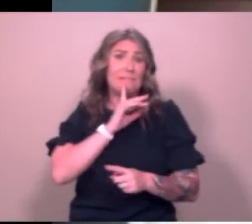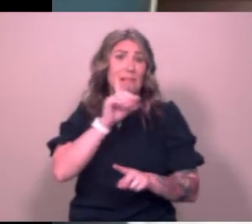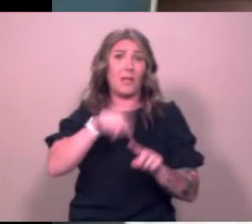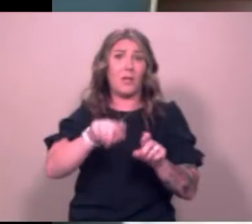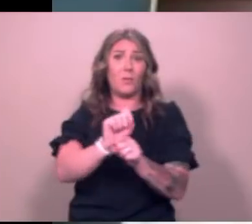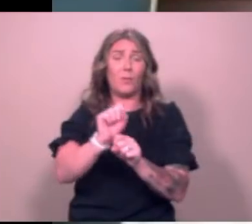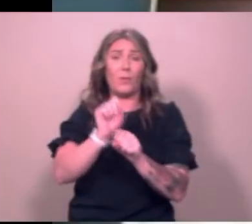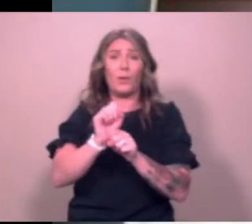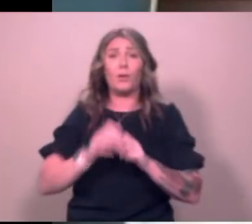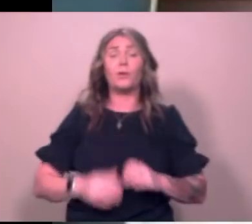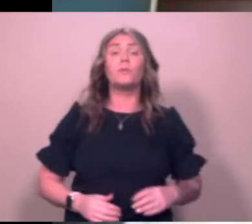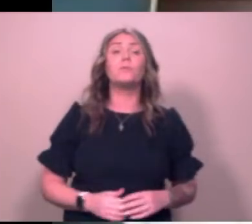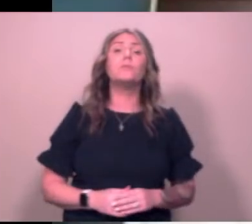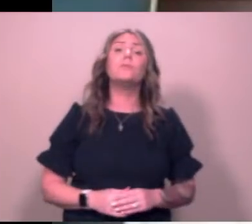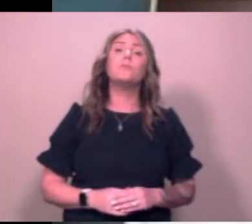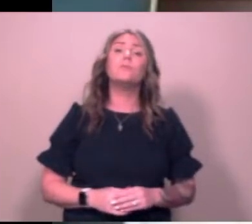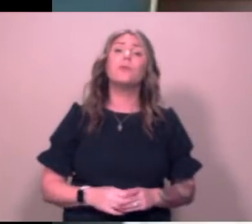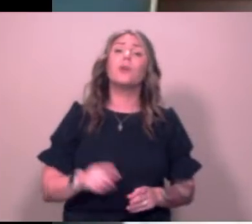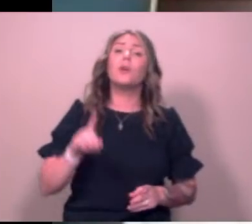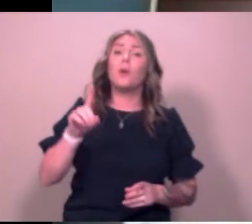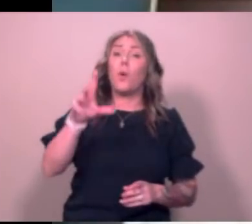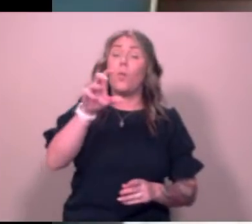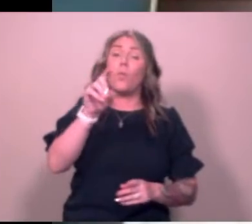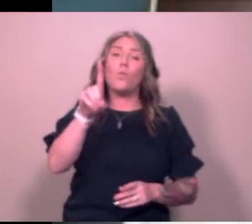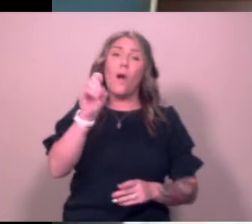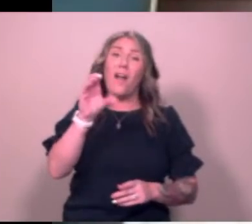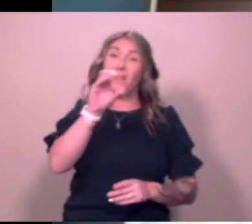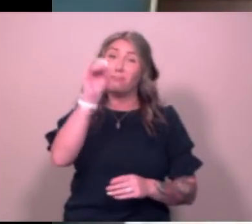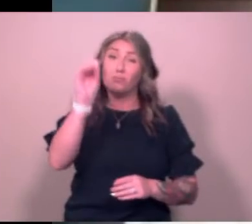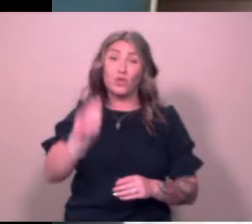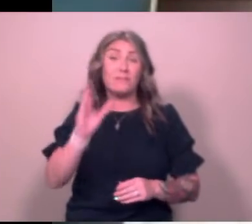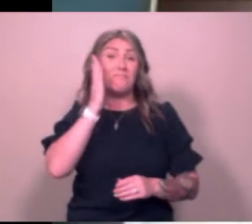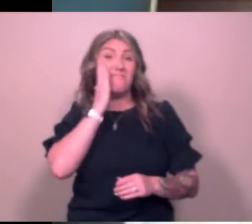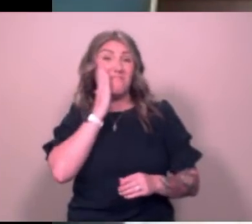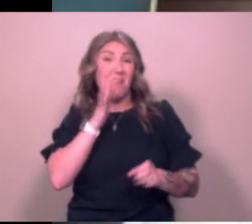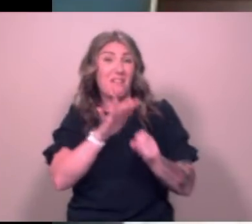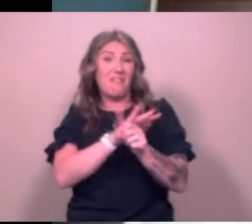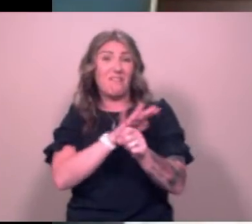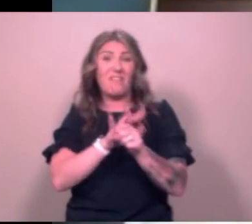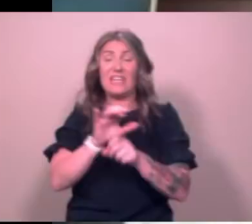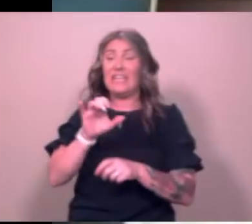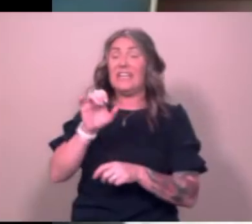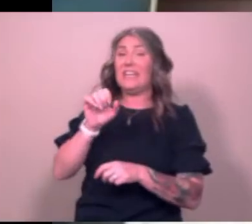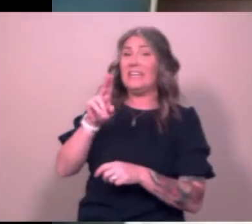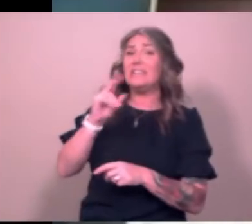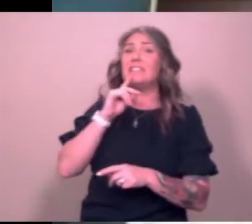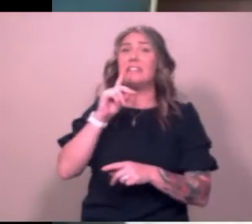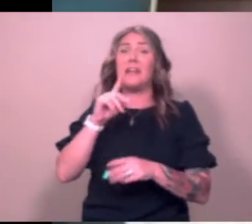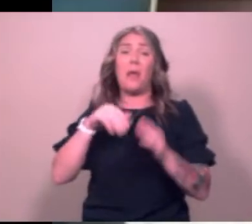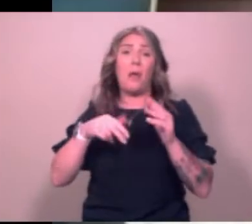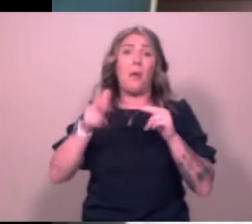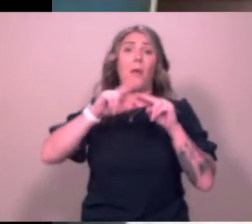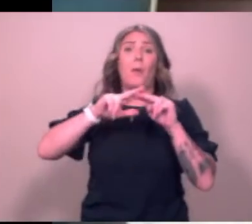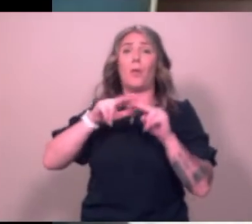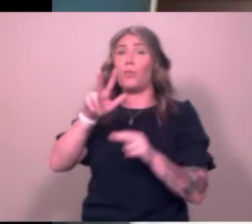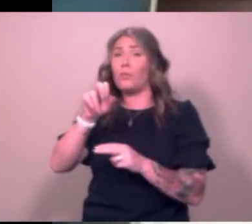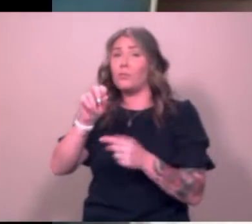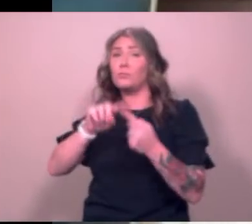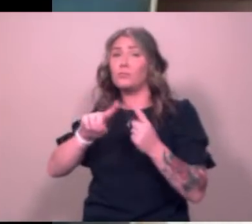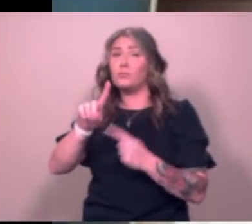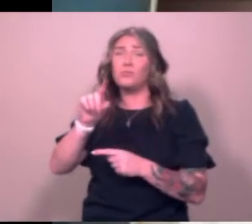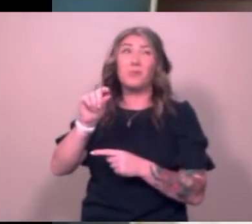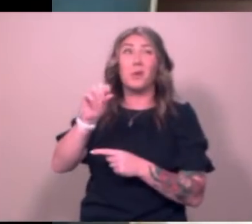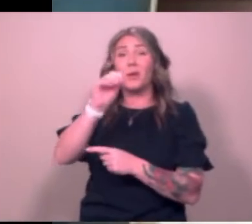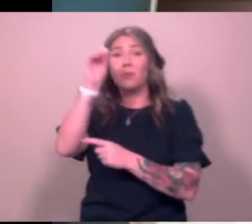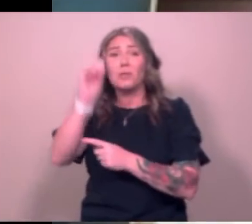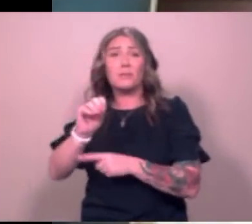So we too are at 100% bed capacity most of the time. ED volumes are up 20 to 30%, and we've not been able to